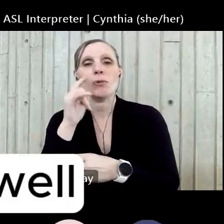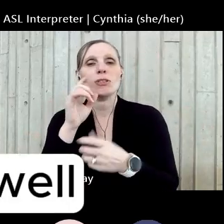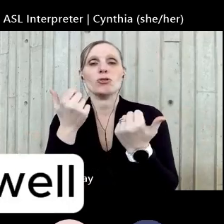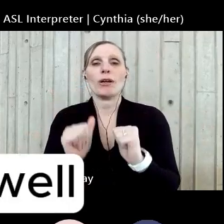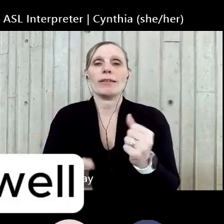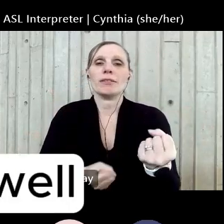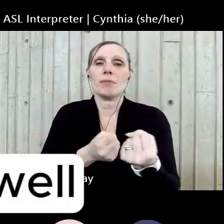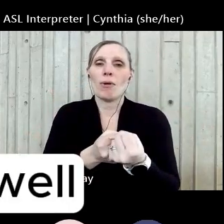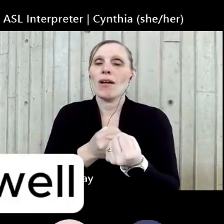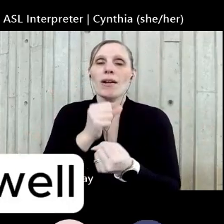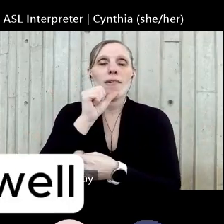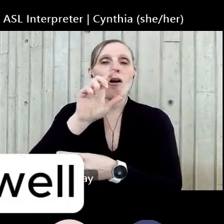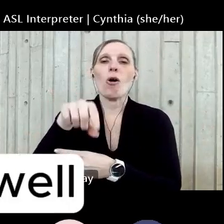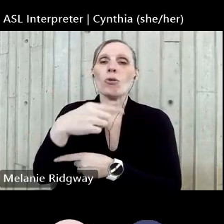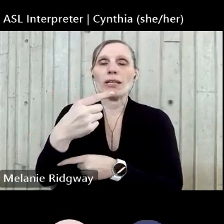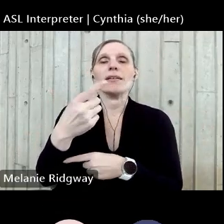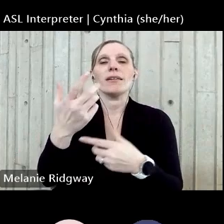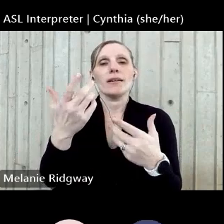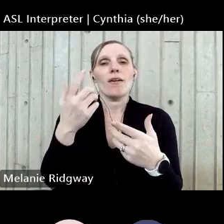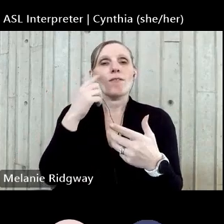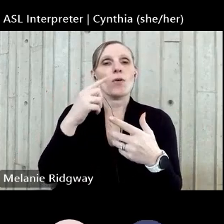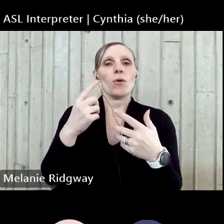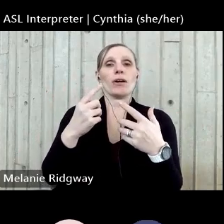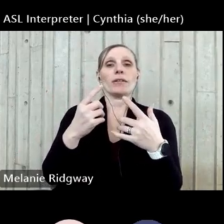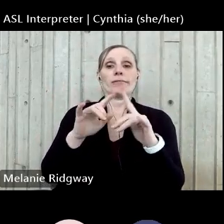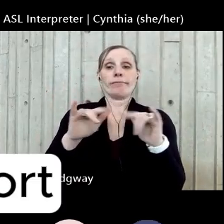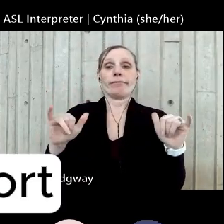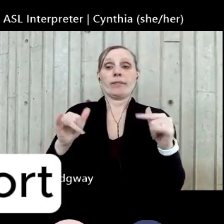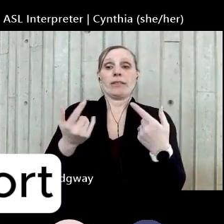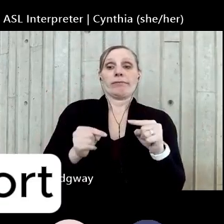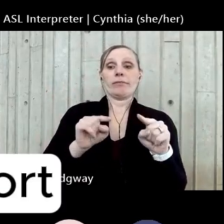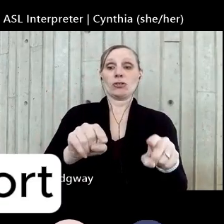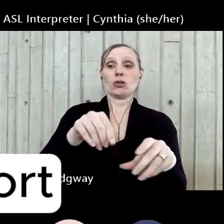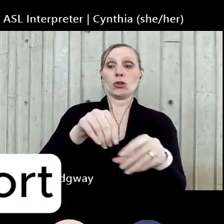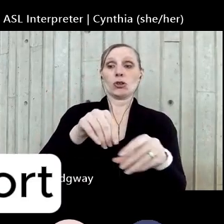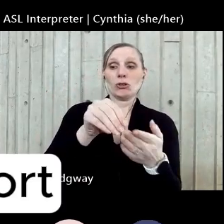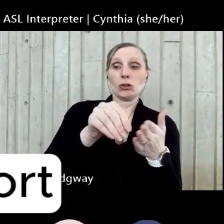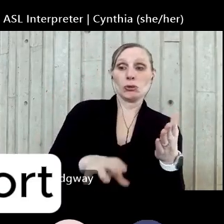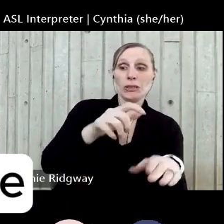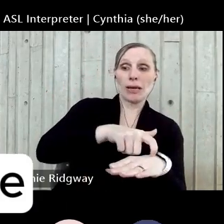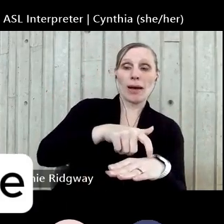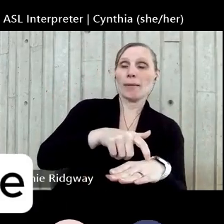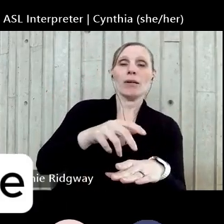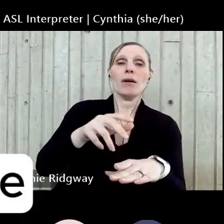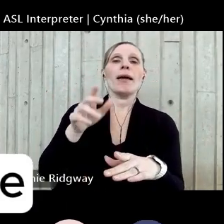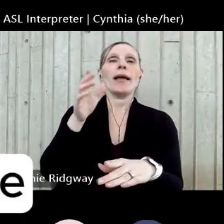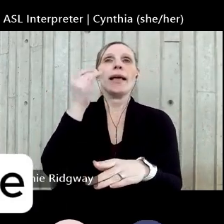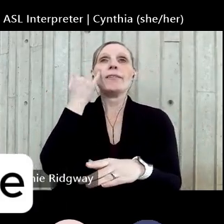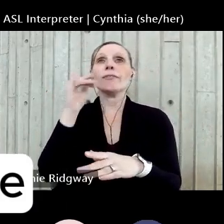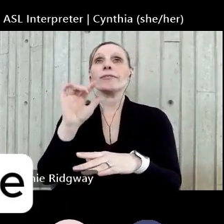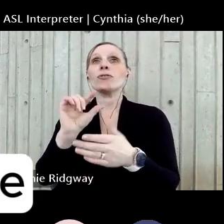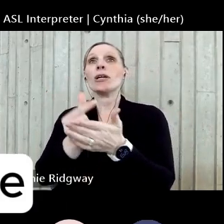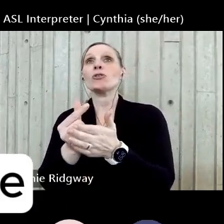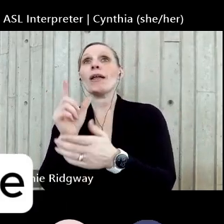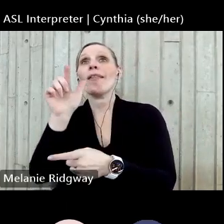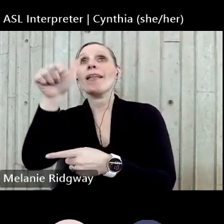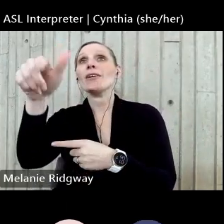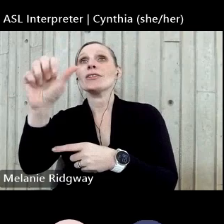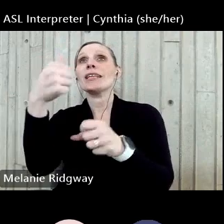not just in the moment, but in the future as well. So even if it's 10 years from now and you need to come back and get support, then you reach out to us and we'll be